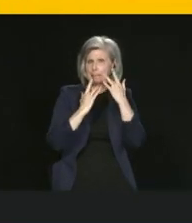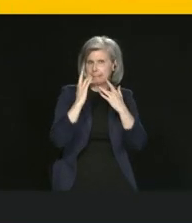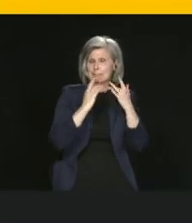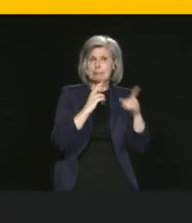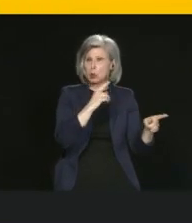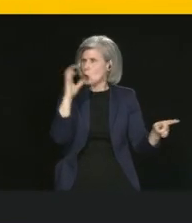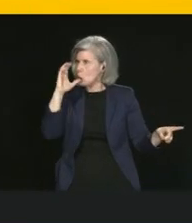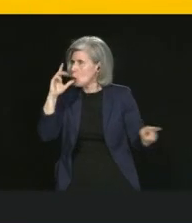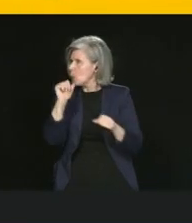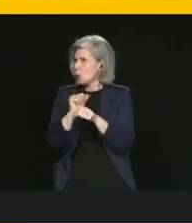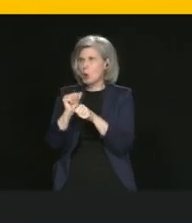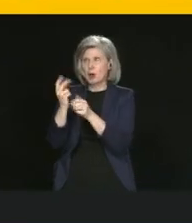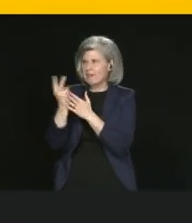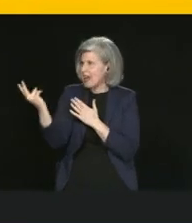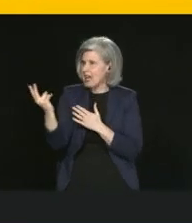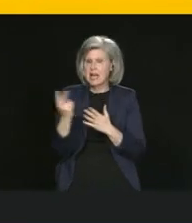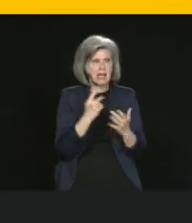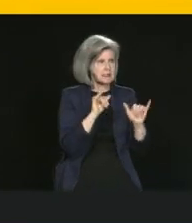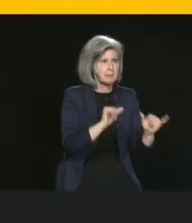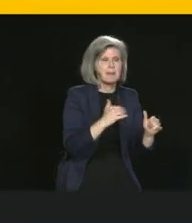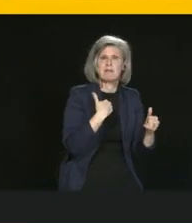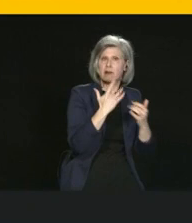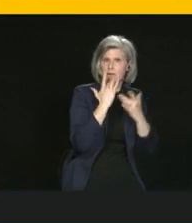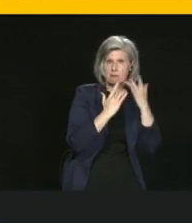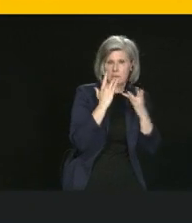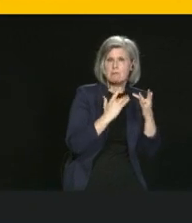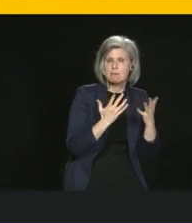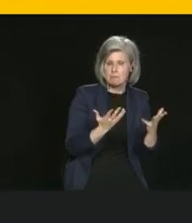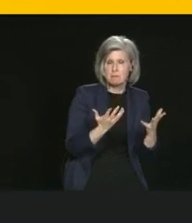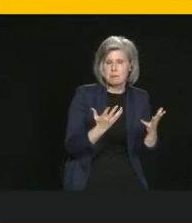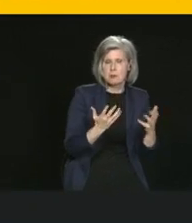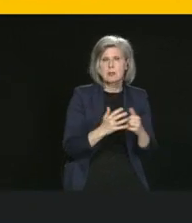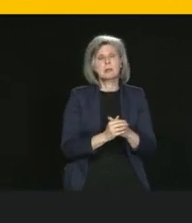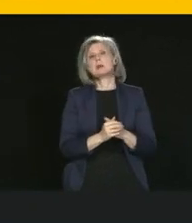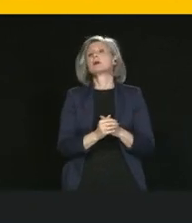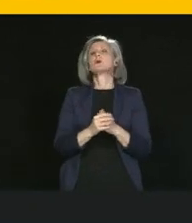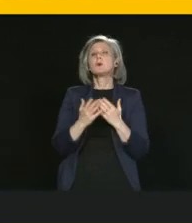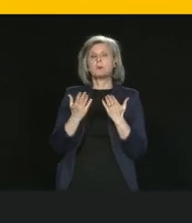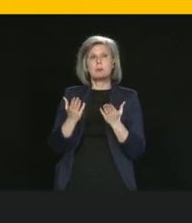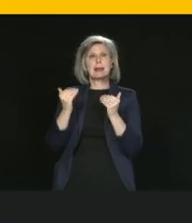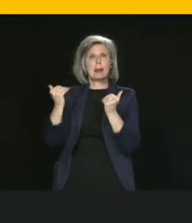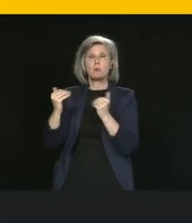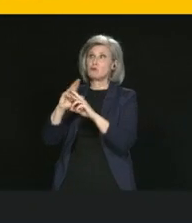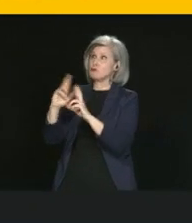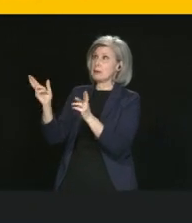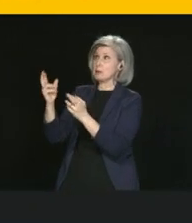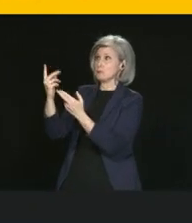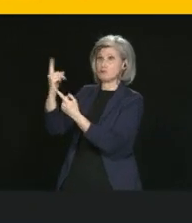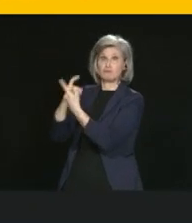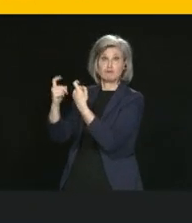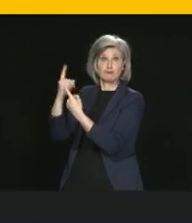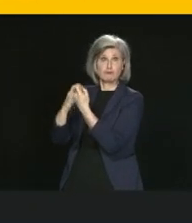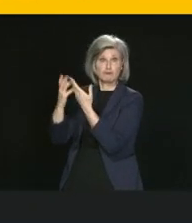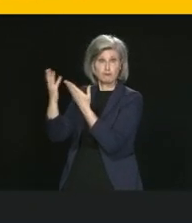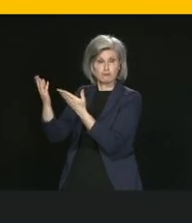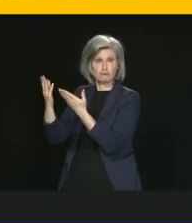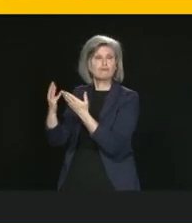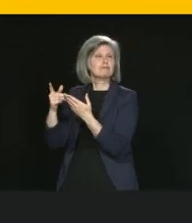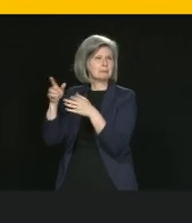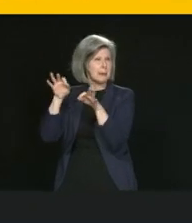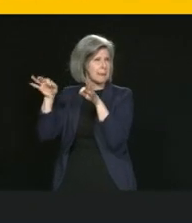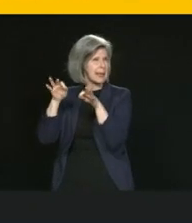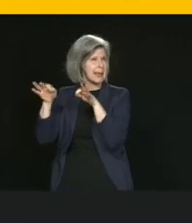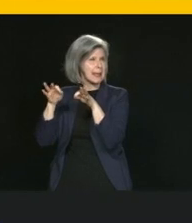We are now prepared to respond to your questions. Minister, as usual, we'll start with three questions on the phone, one question, one follow-up, and then we'll turn to the room. Operator, over